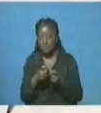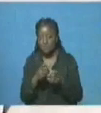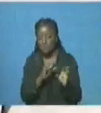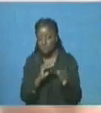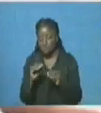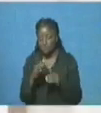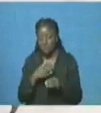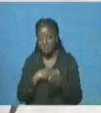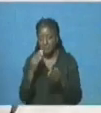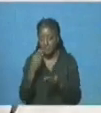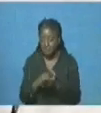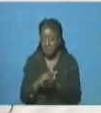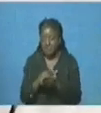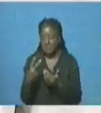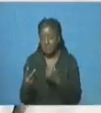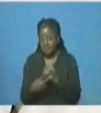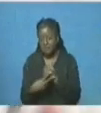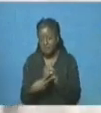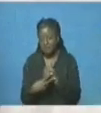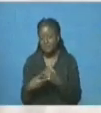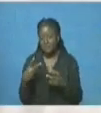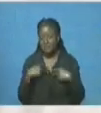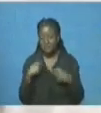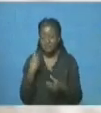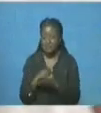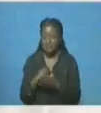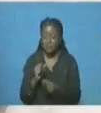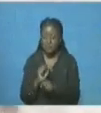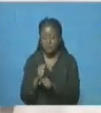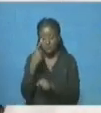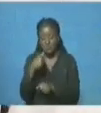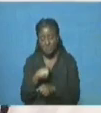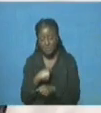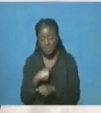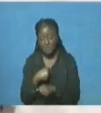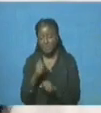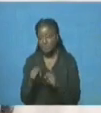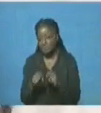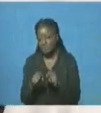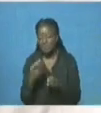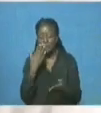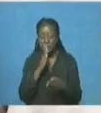save them and have them work for me so that when bad times come, we have things to lean on, we have assets to lean on.